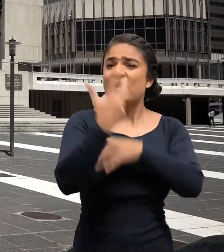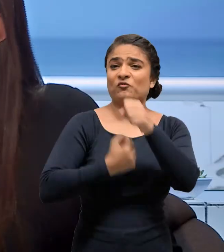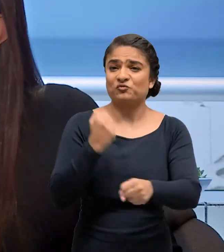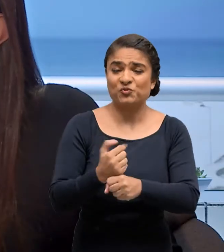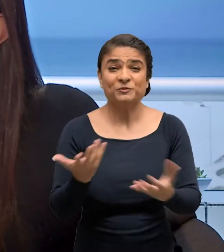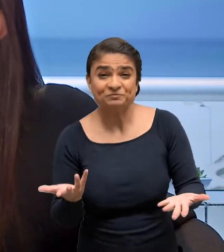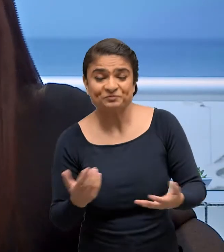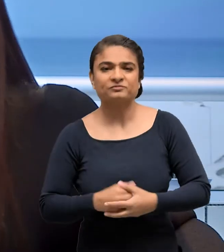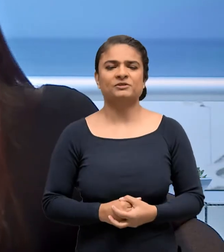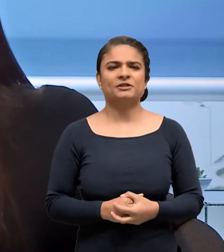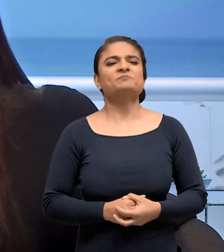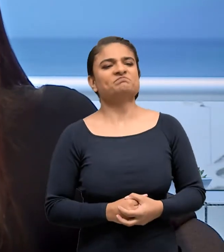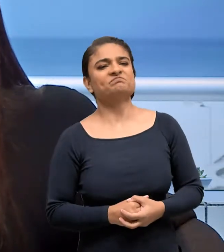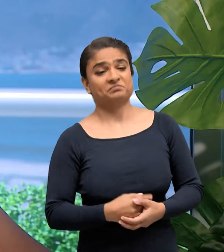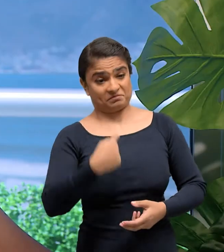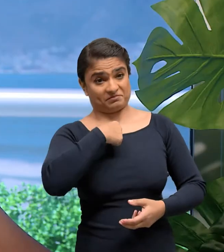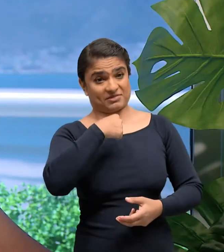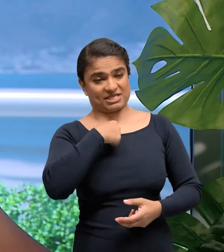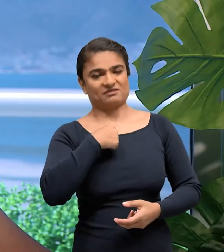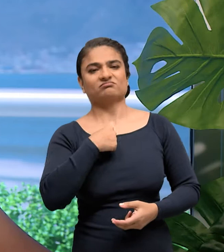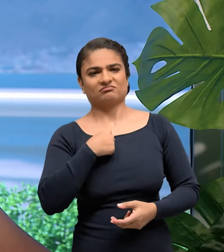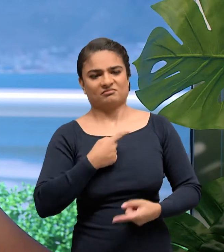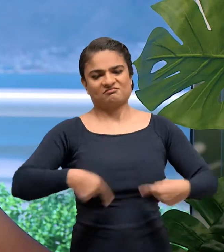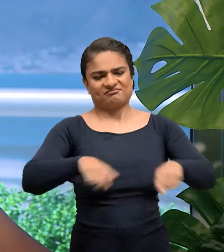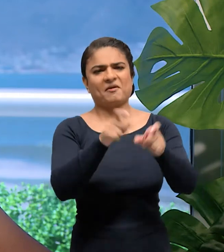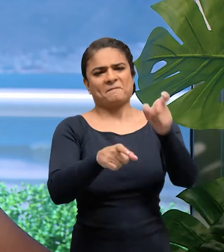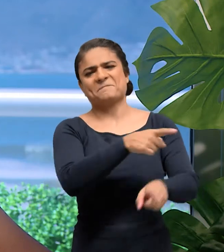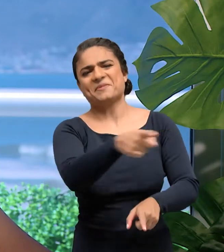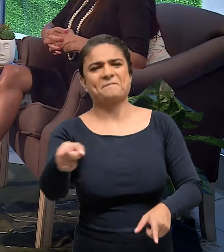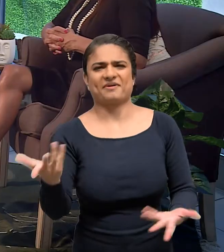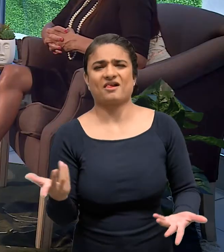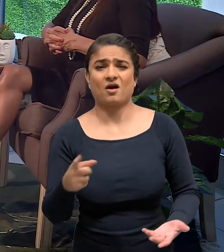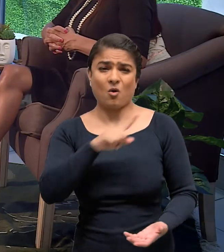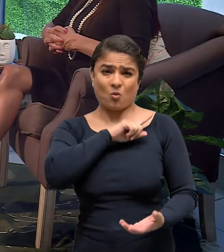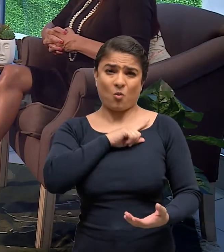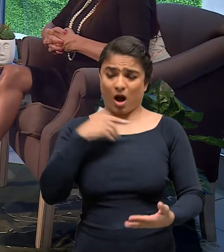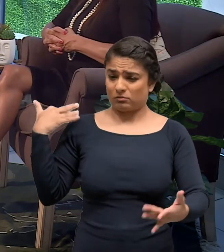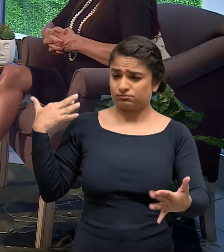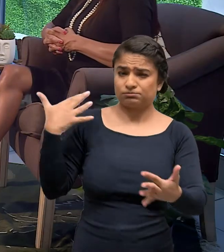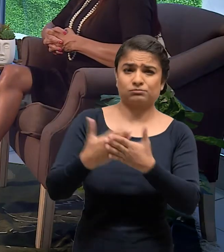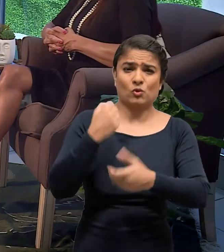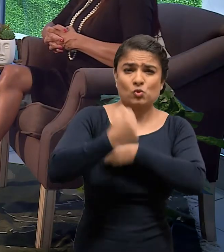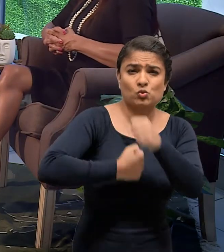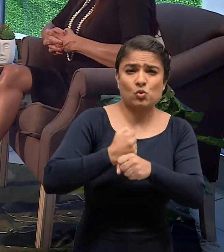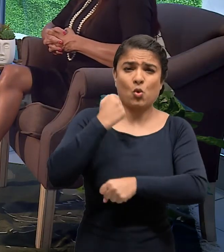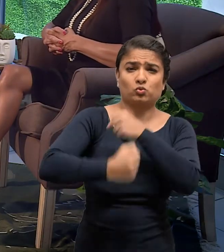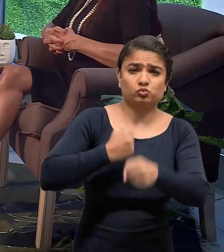For me, it's about people. For too long in our history,